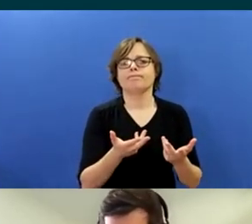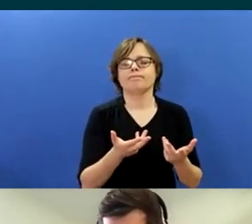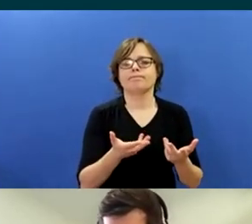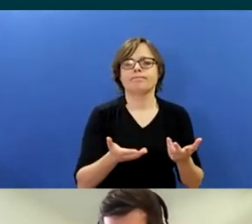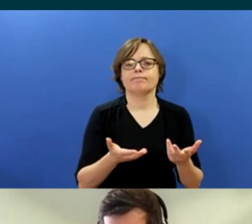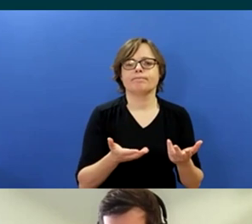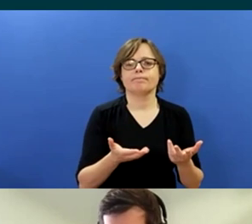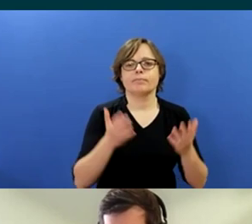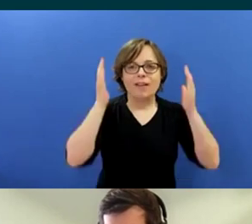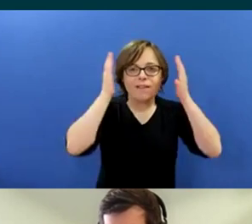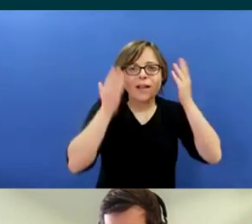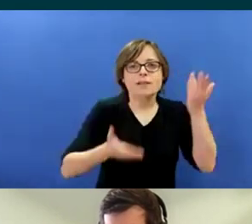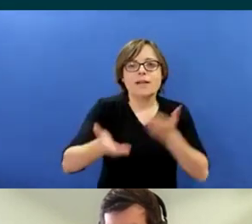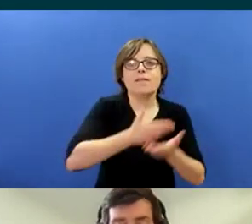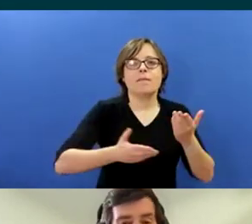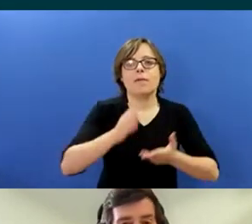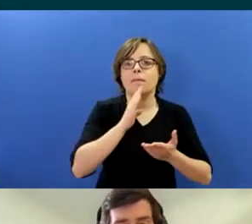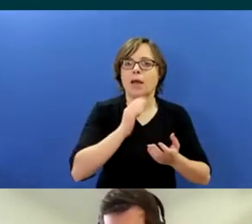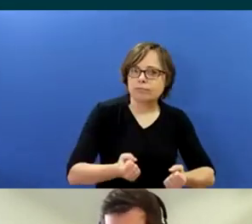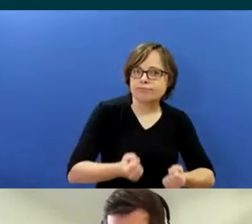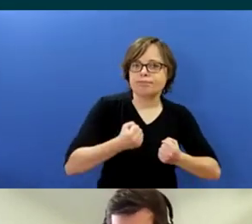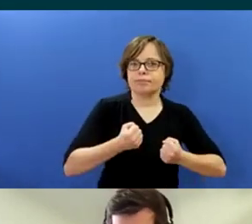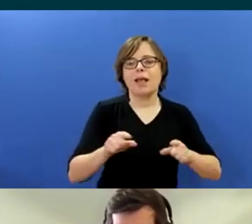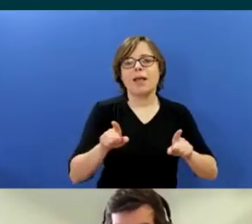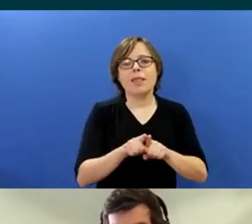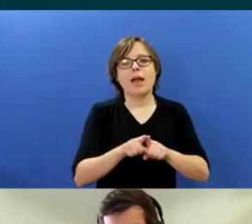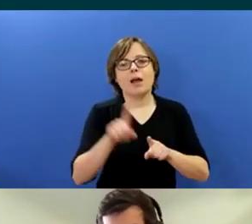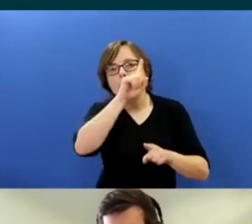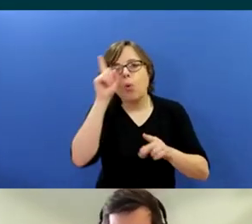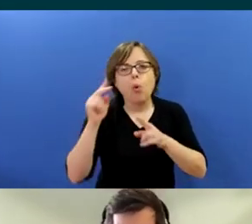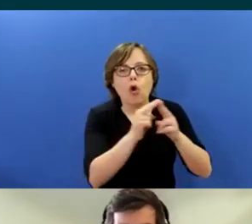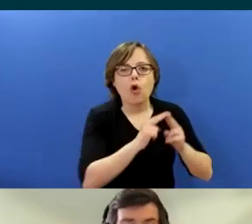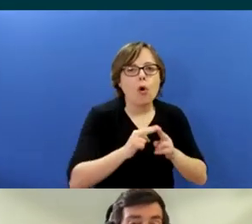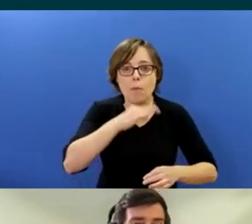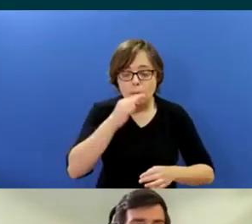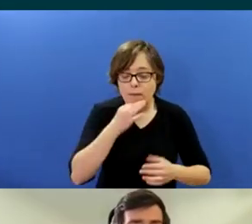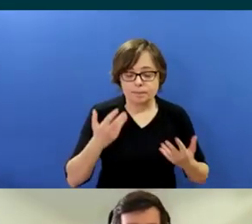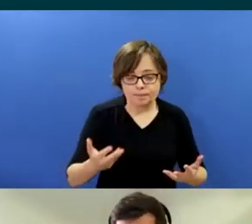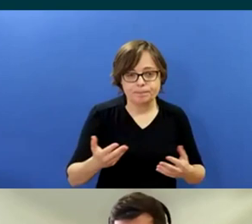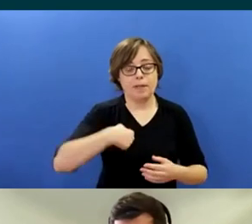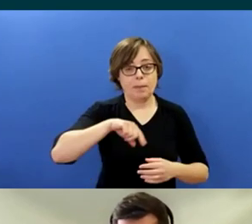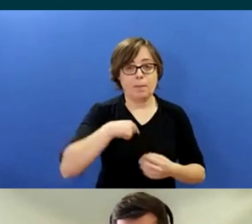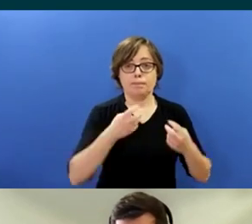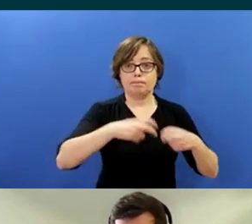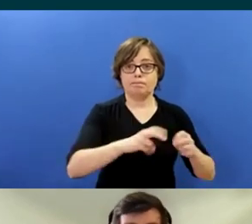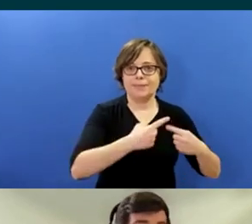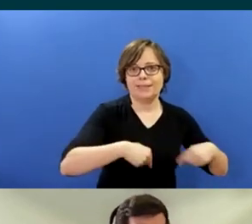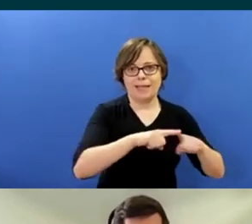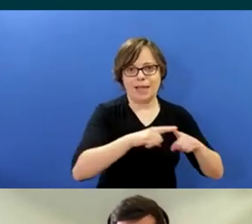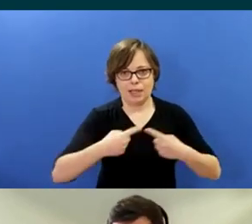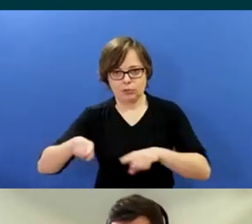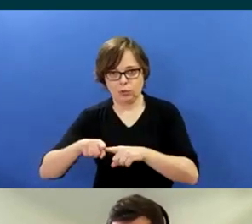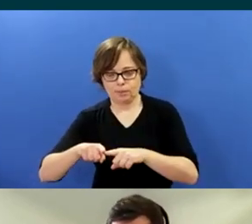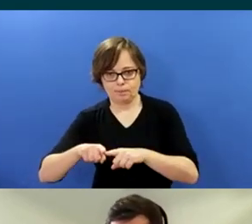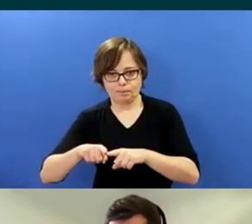administration, we built a community in teams. Everyone involved in participation processes can take